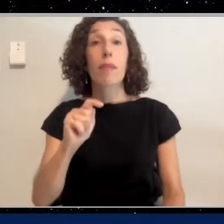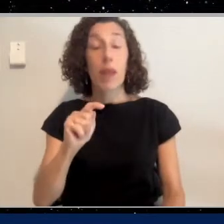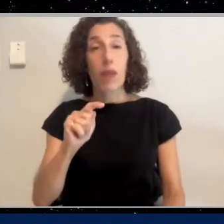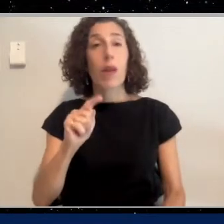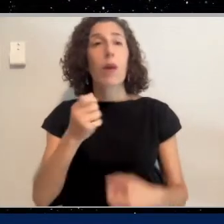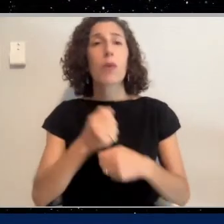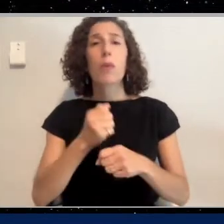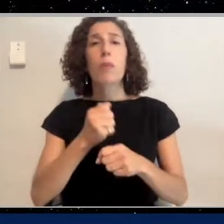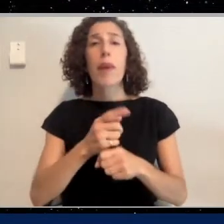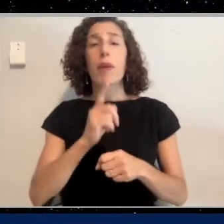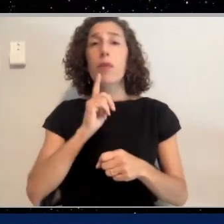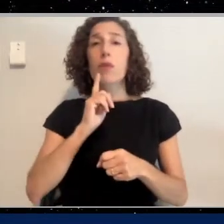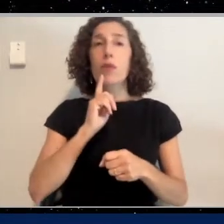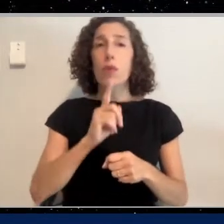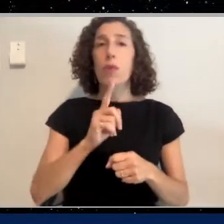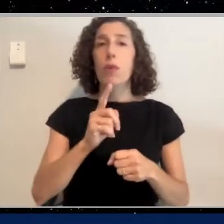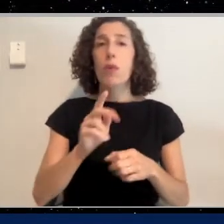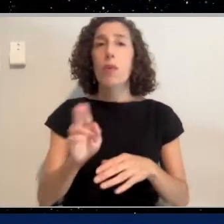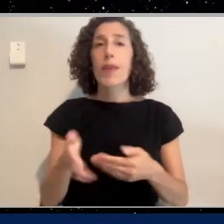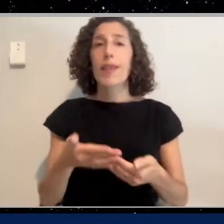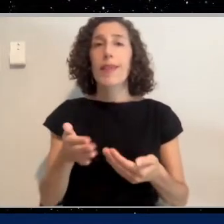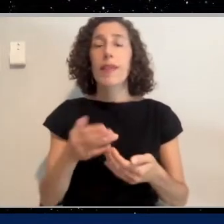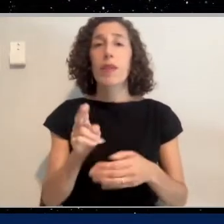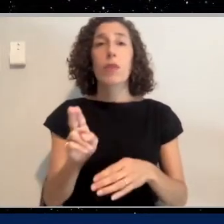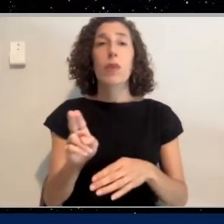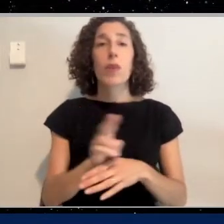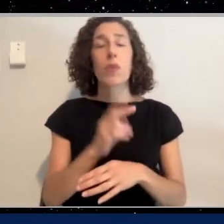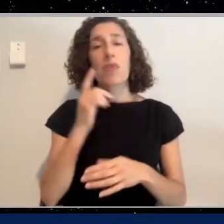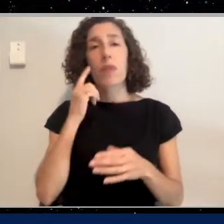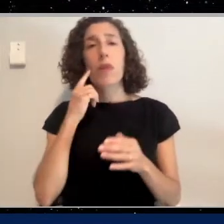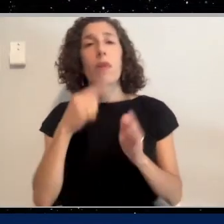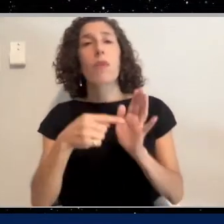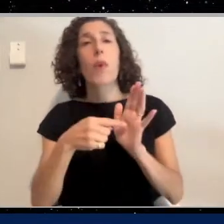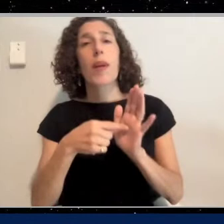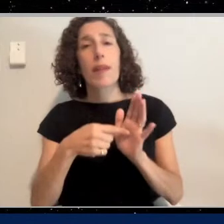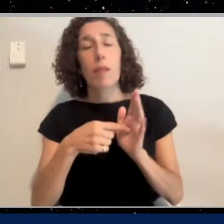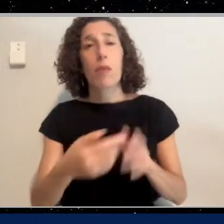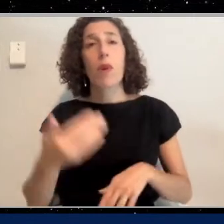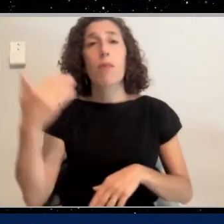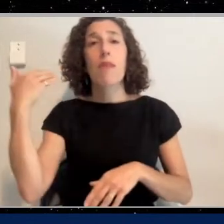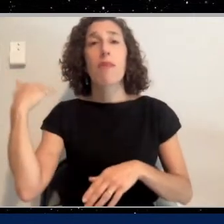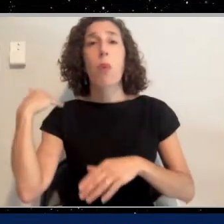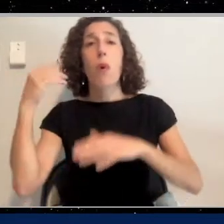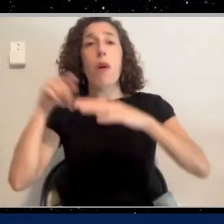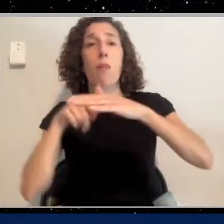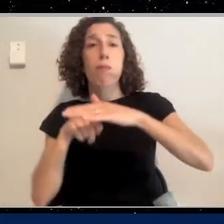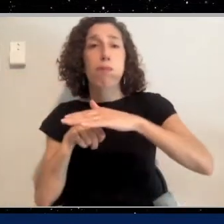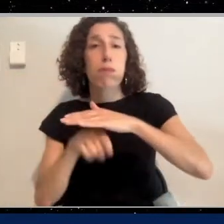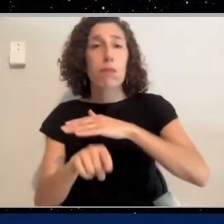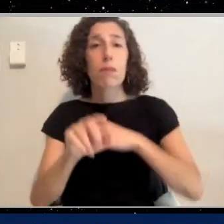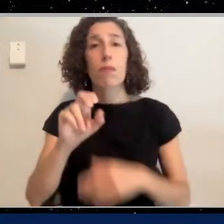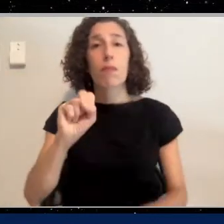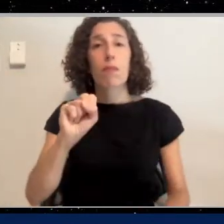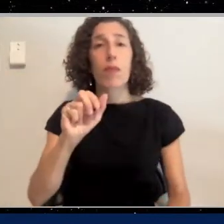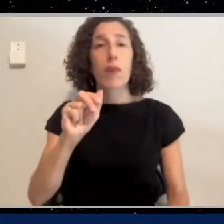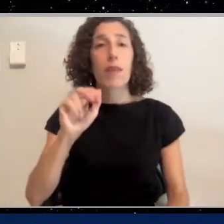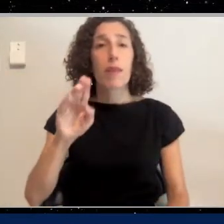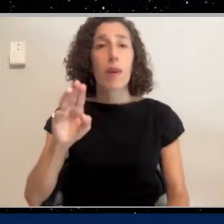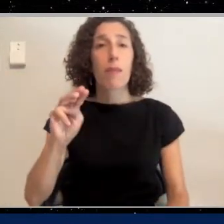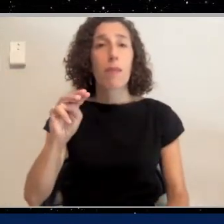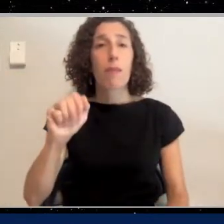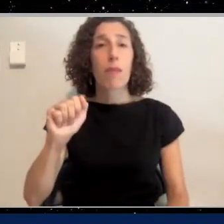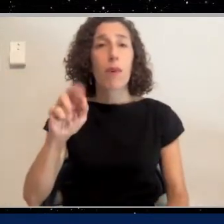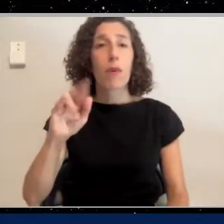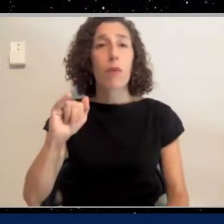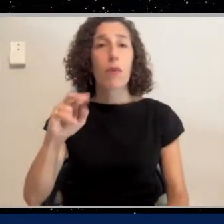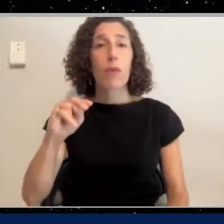we've prototyped our submarine exhibit on the pier. We've done a program called Sensory